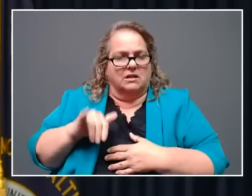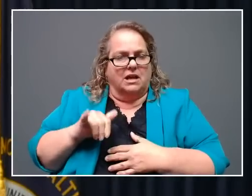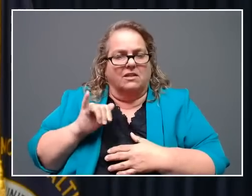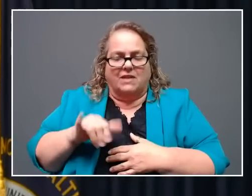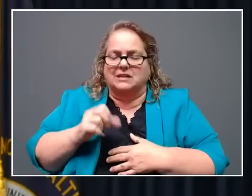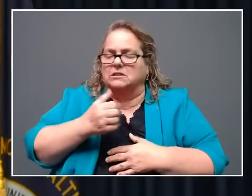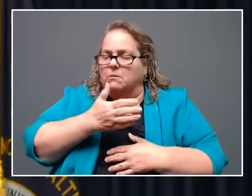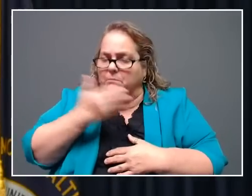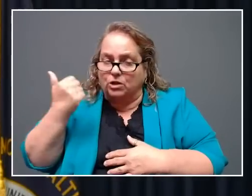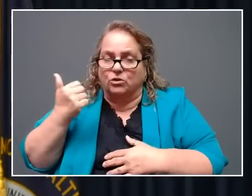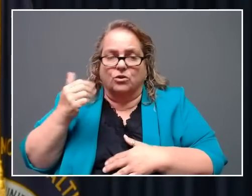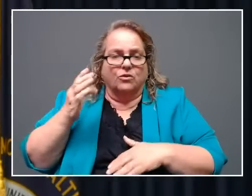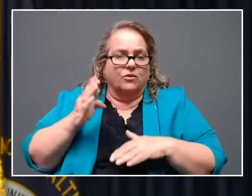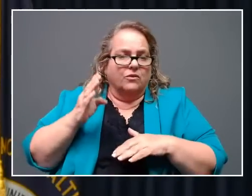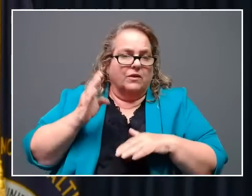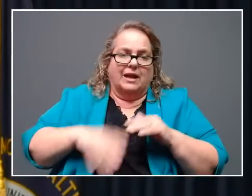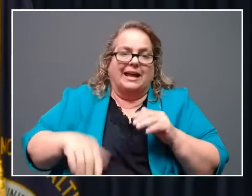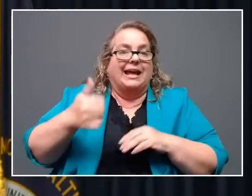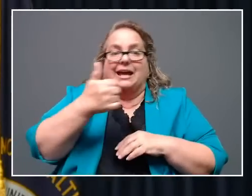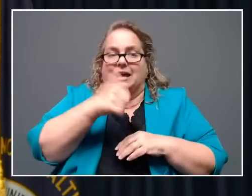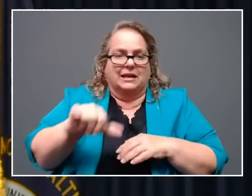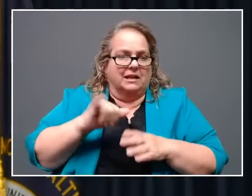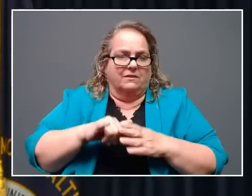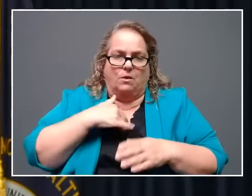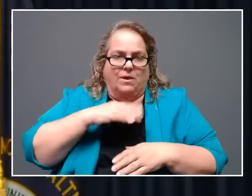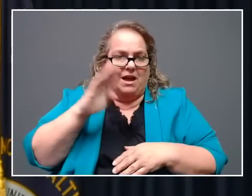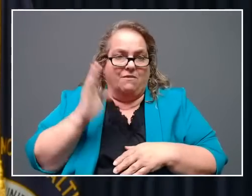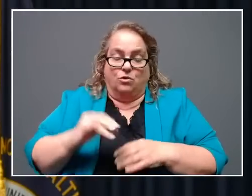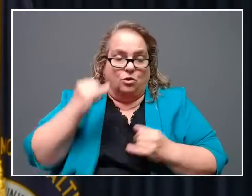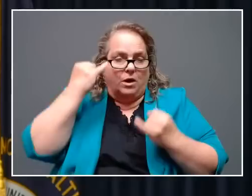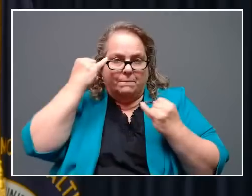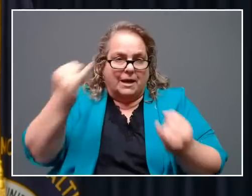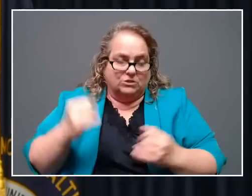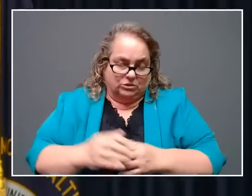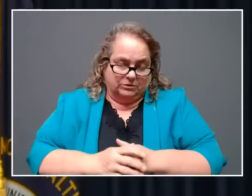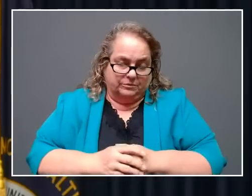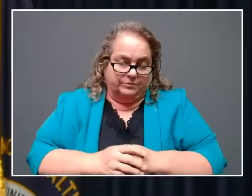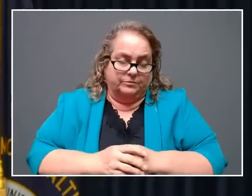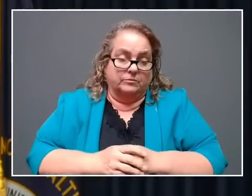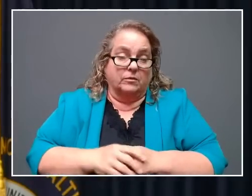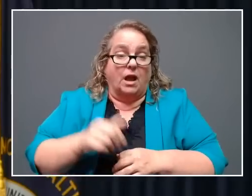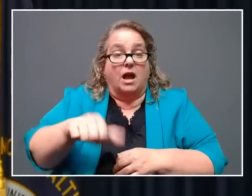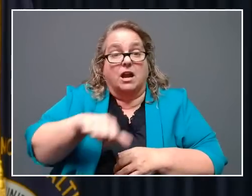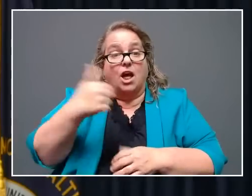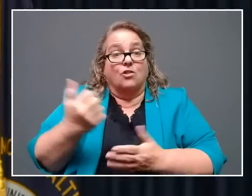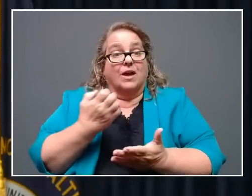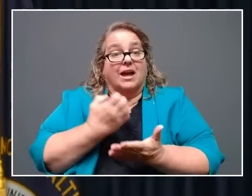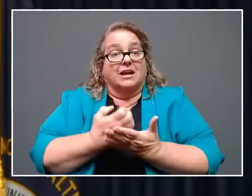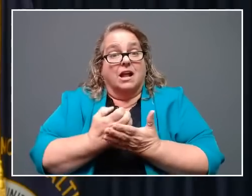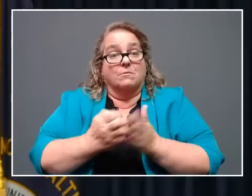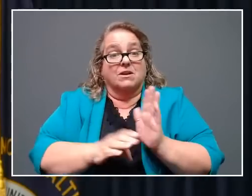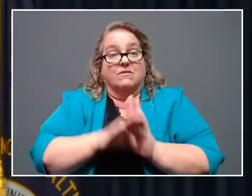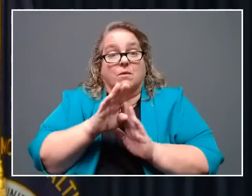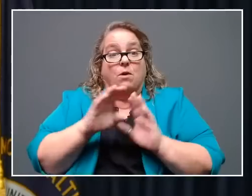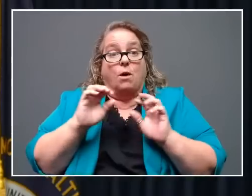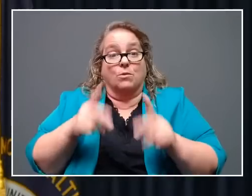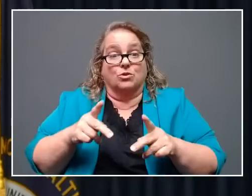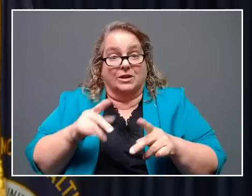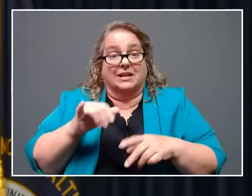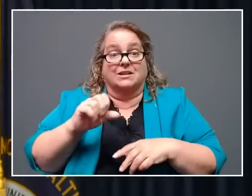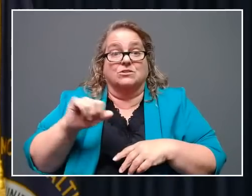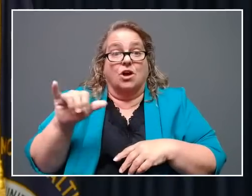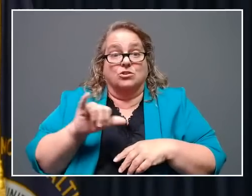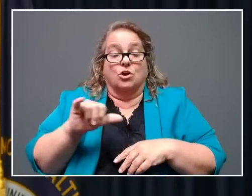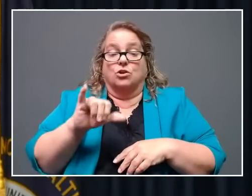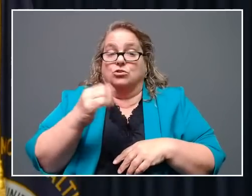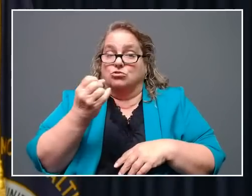any that we have ever imagined. Another economic development opportunity is also a job training